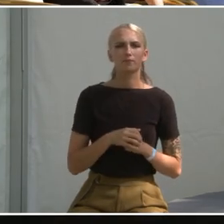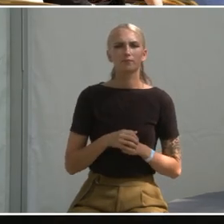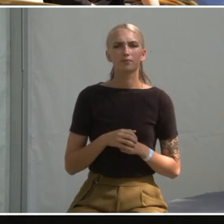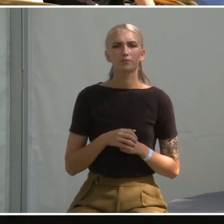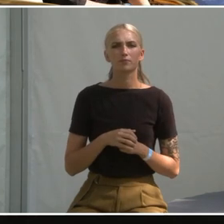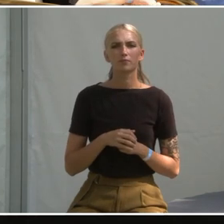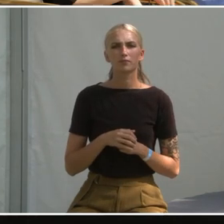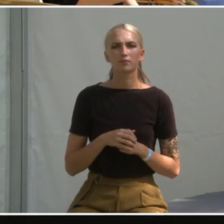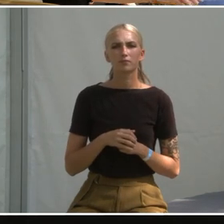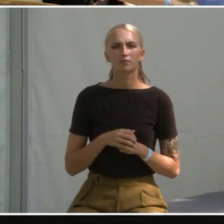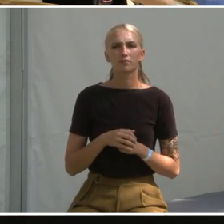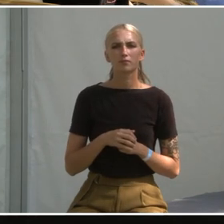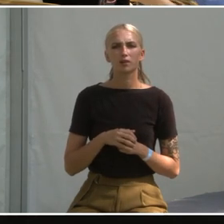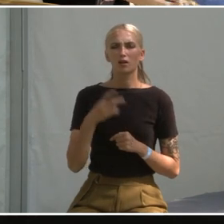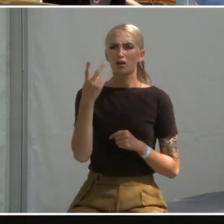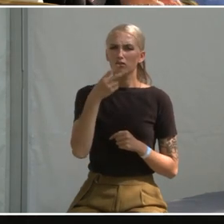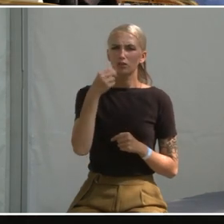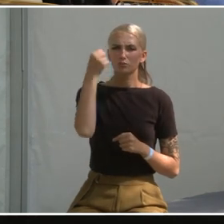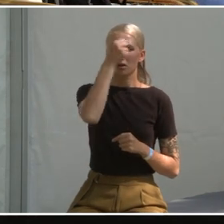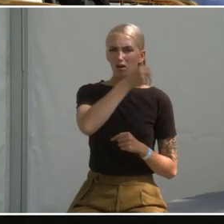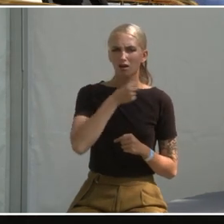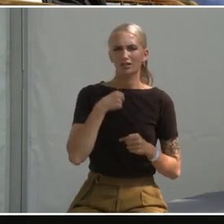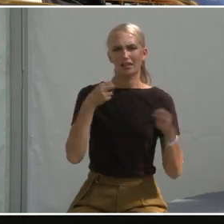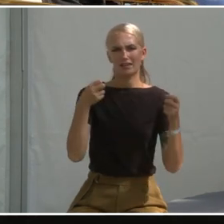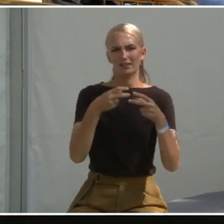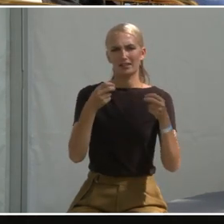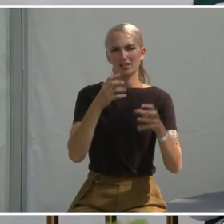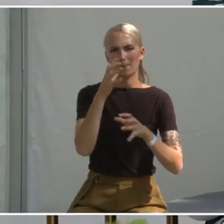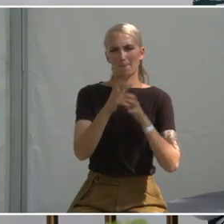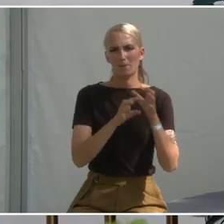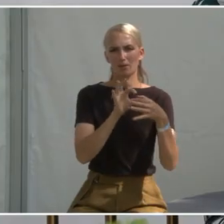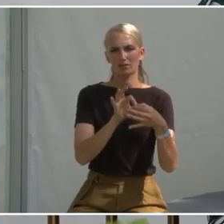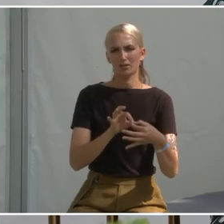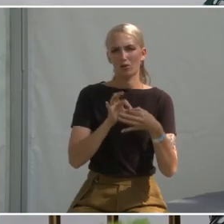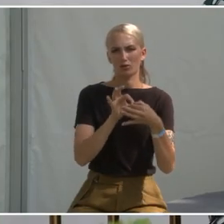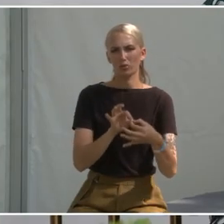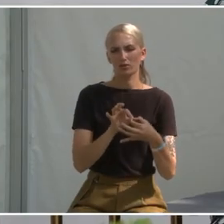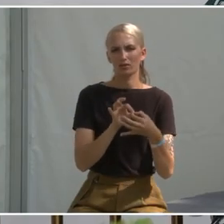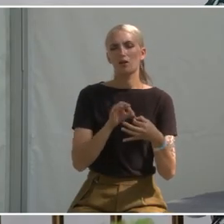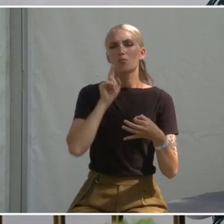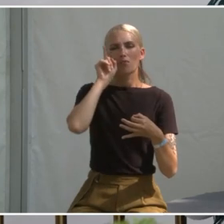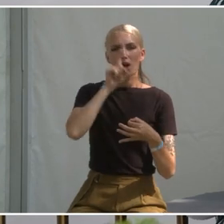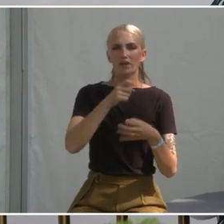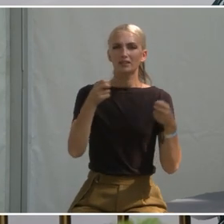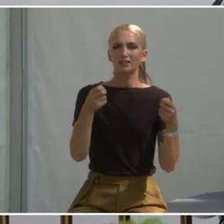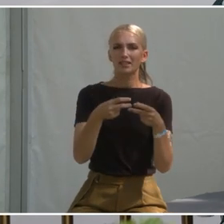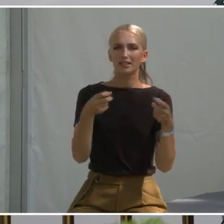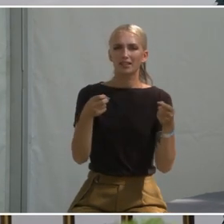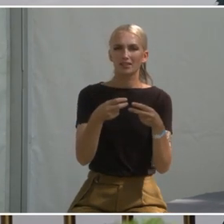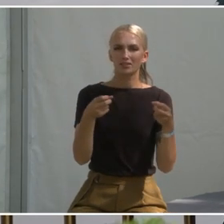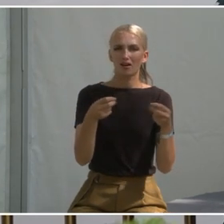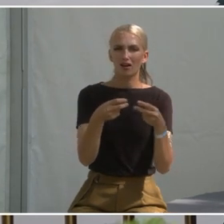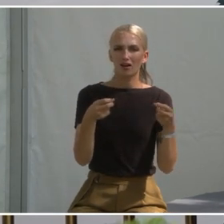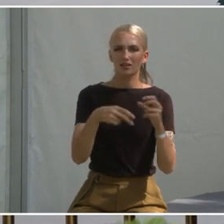I've been working with it for 20 years, and I reckon that I think that digitalization